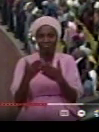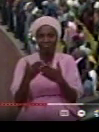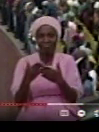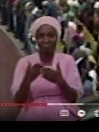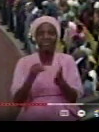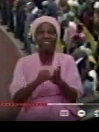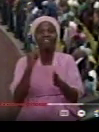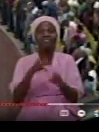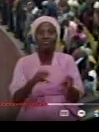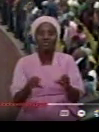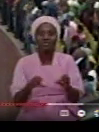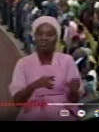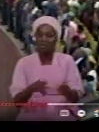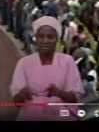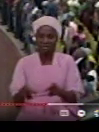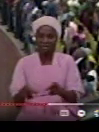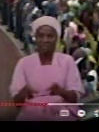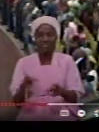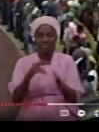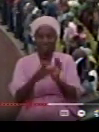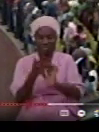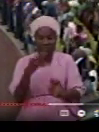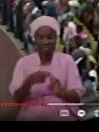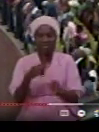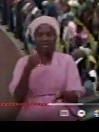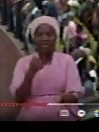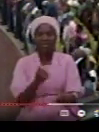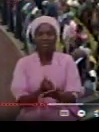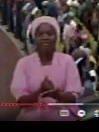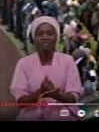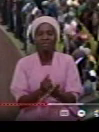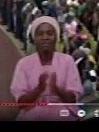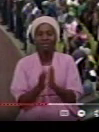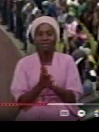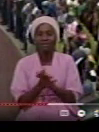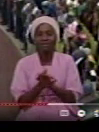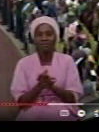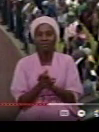it's done already in Jesus' name. Amen.